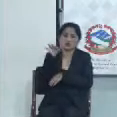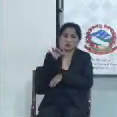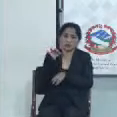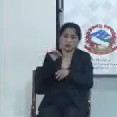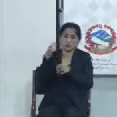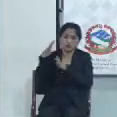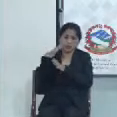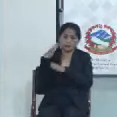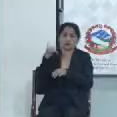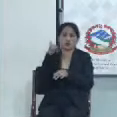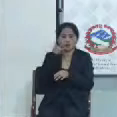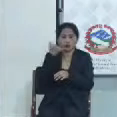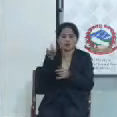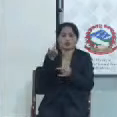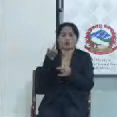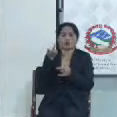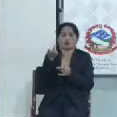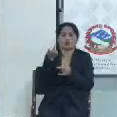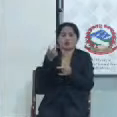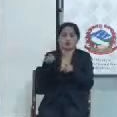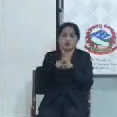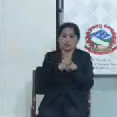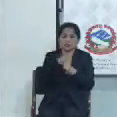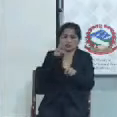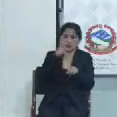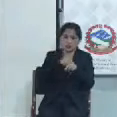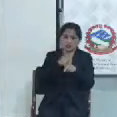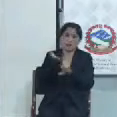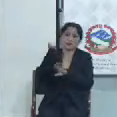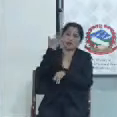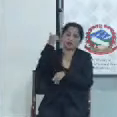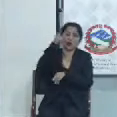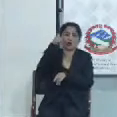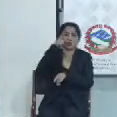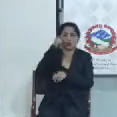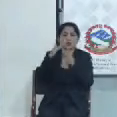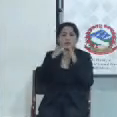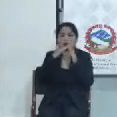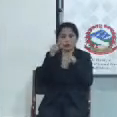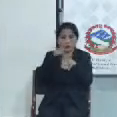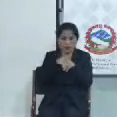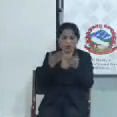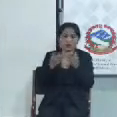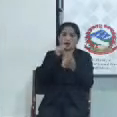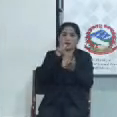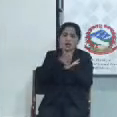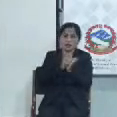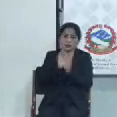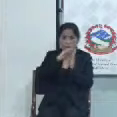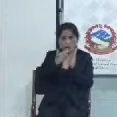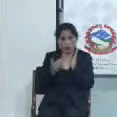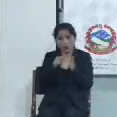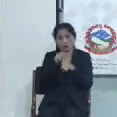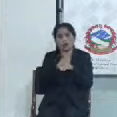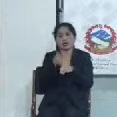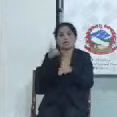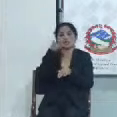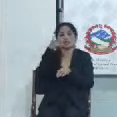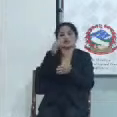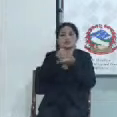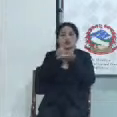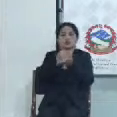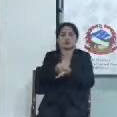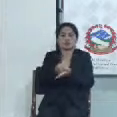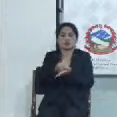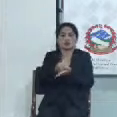a company flood or the disaster. So there are so many service providers around.